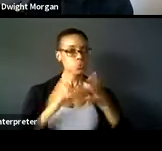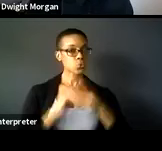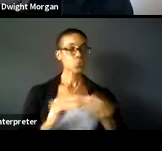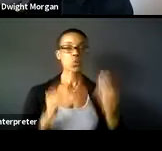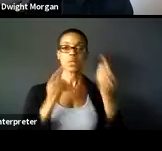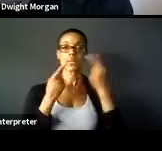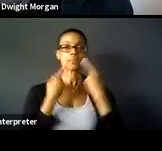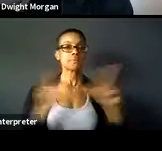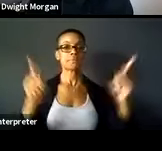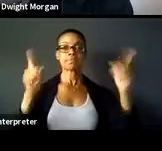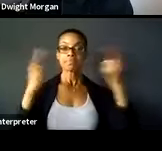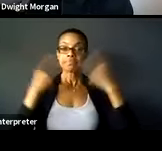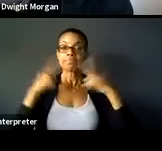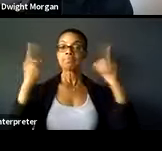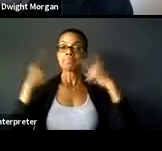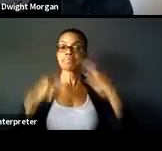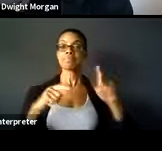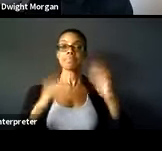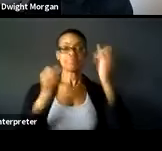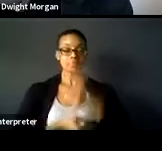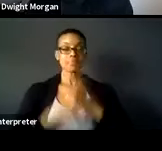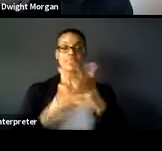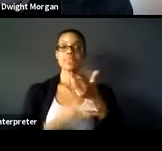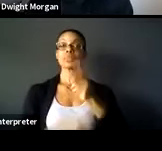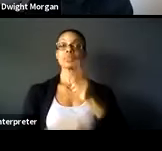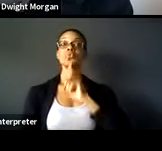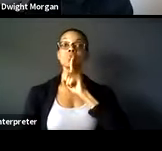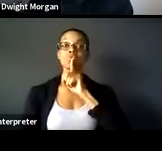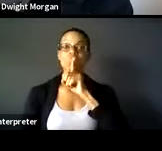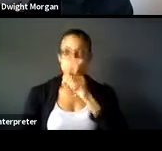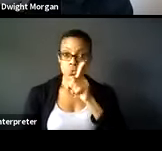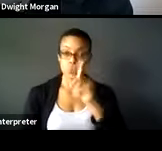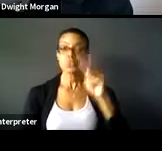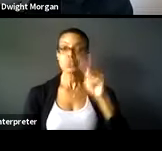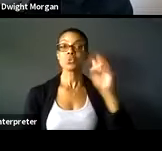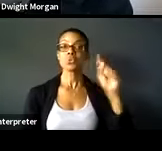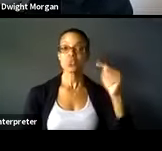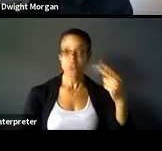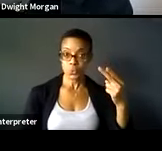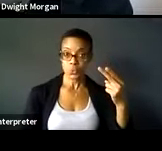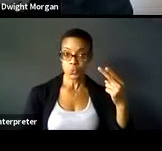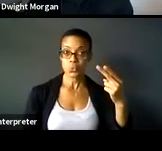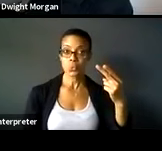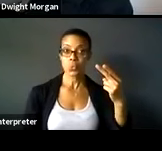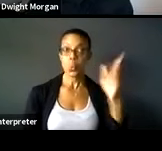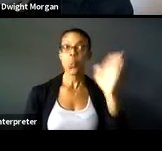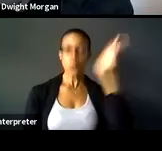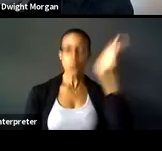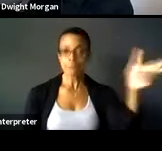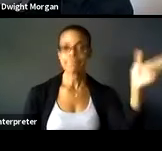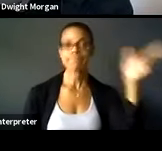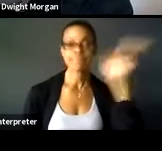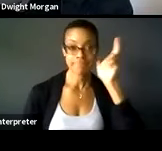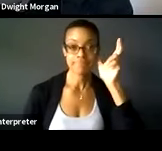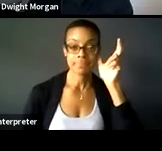the message of the truth will absolutely be heard. And